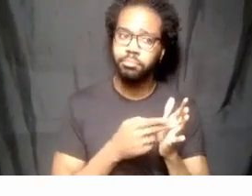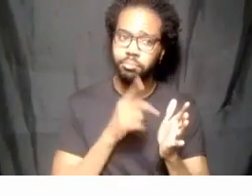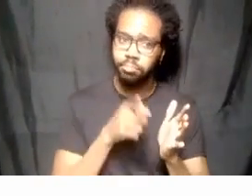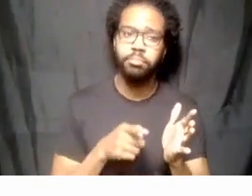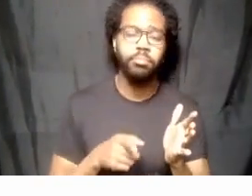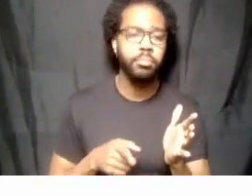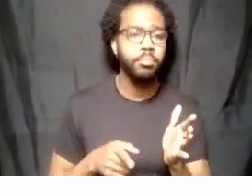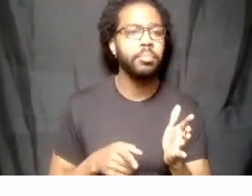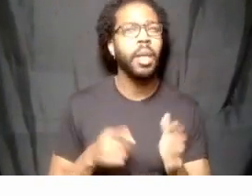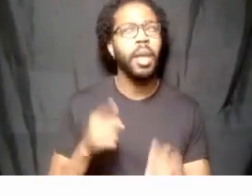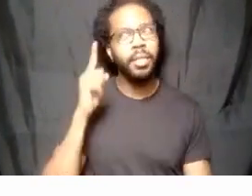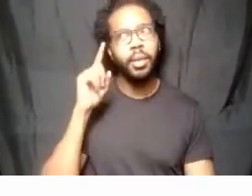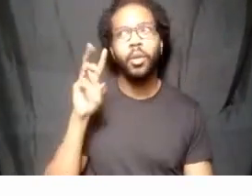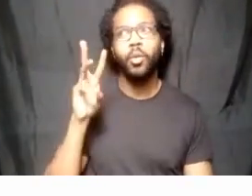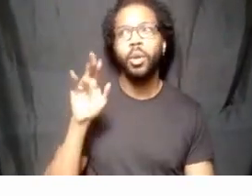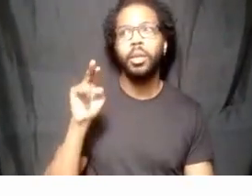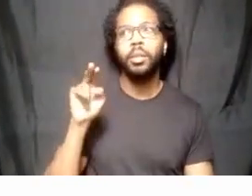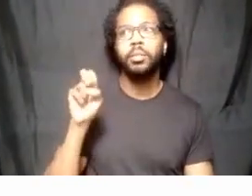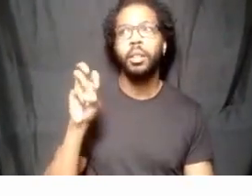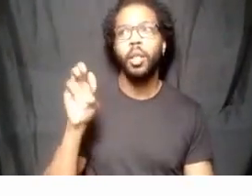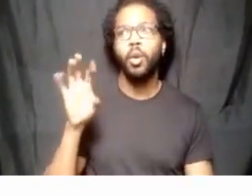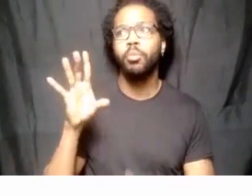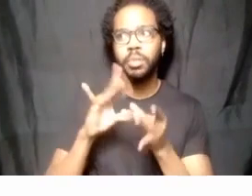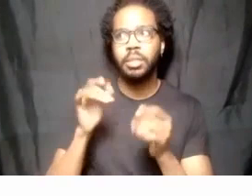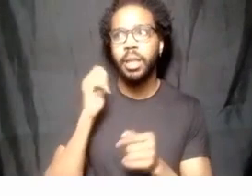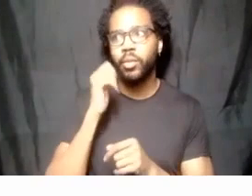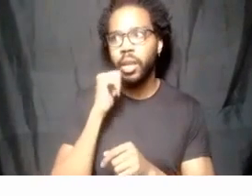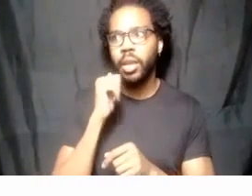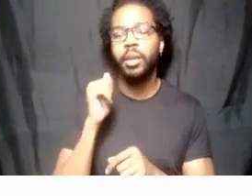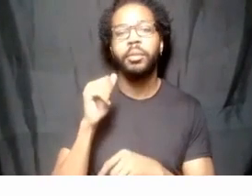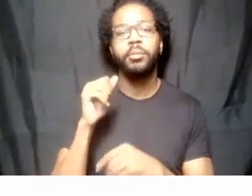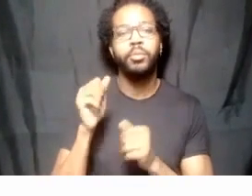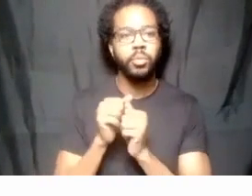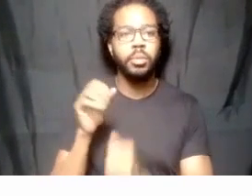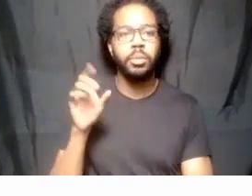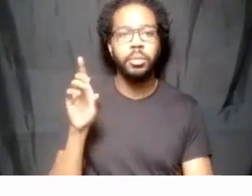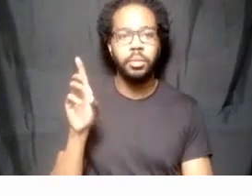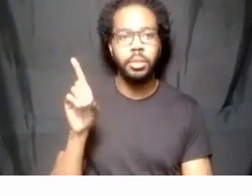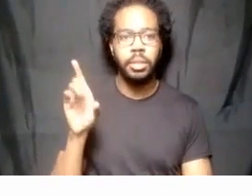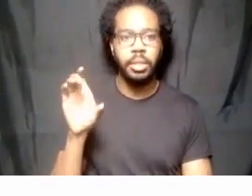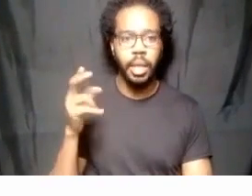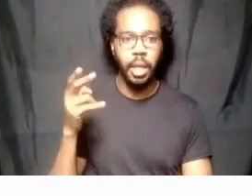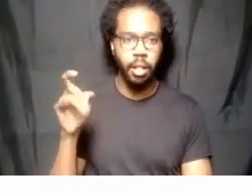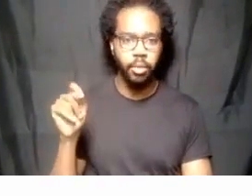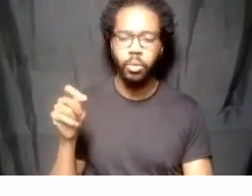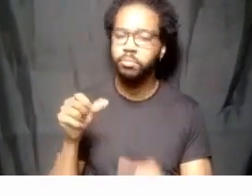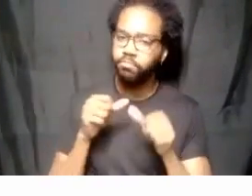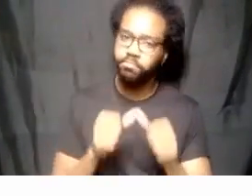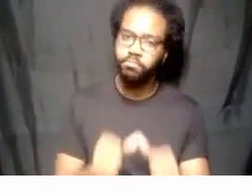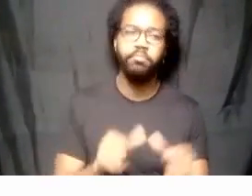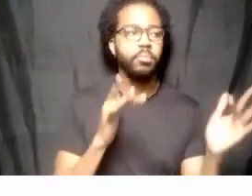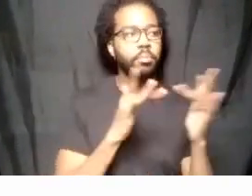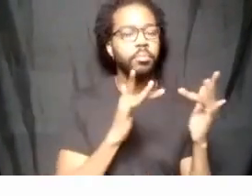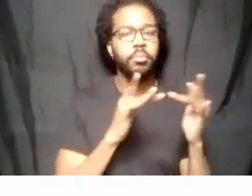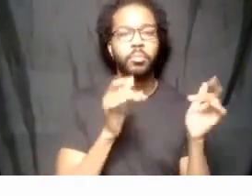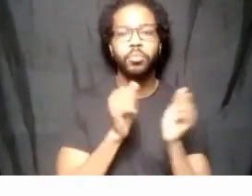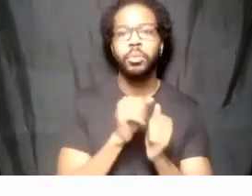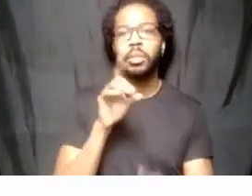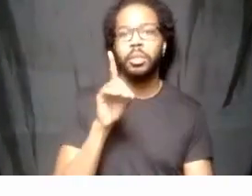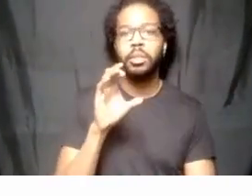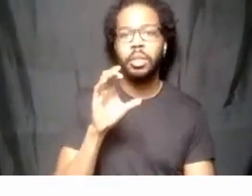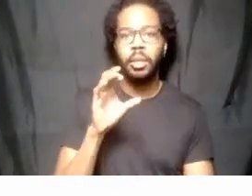once every single day to DC Health. We are constantly in communication with DC Health. Their guidance was